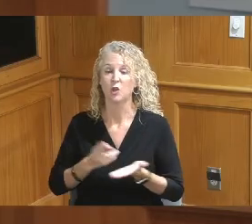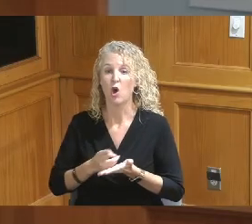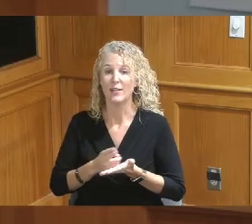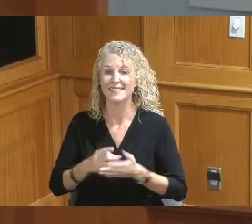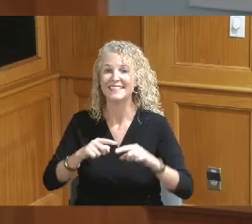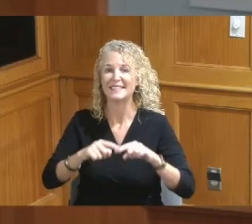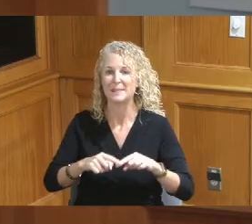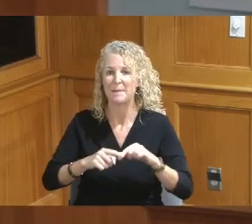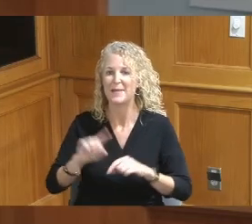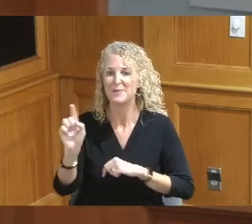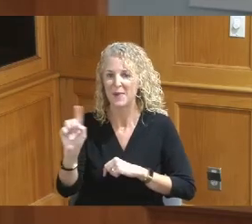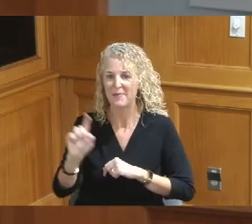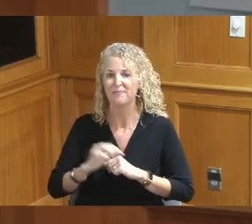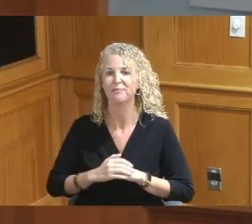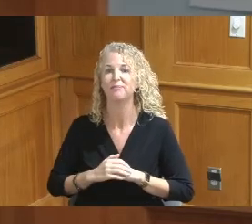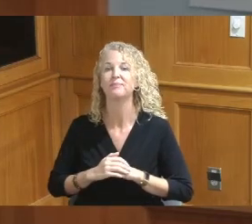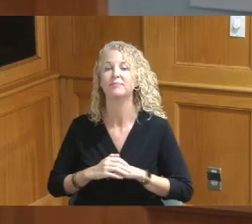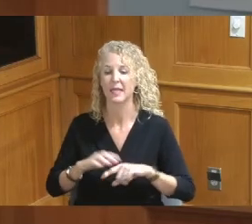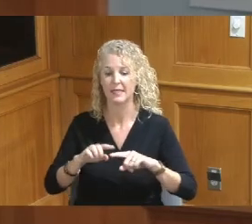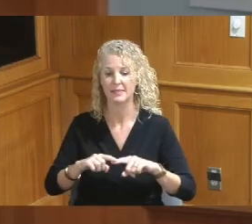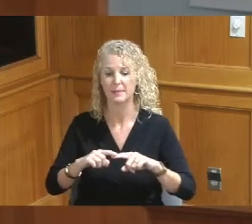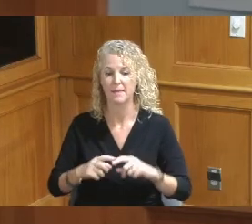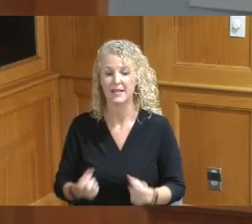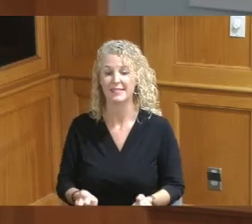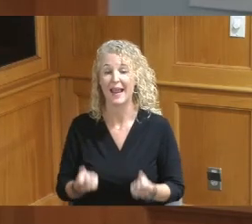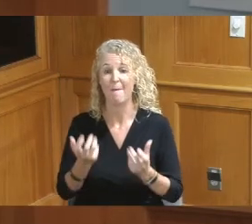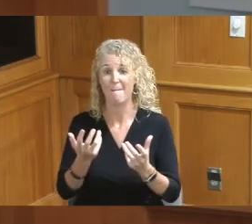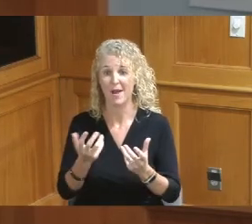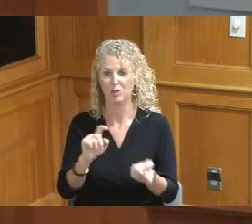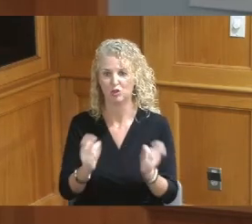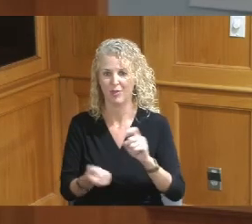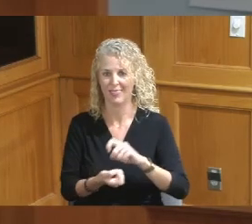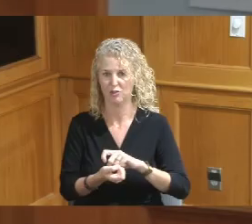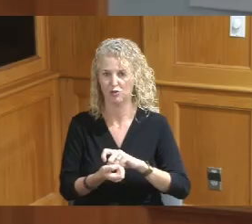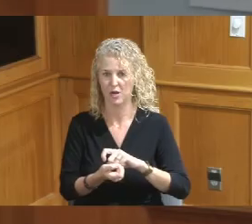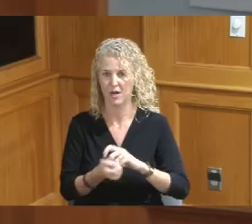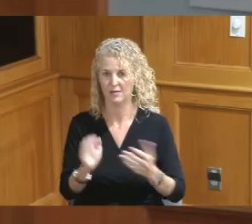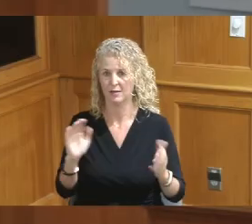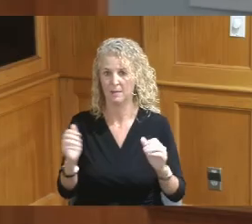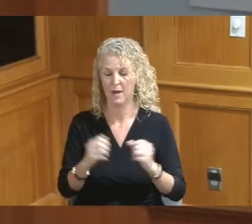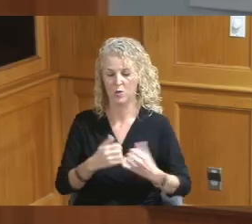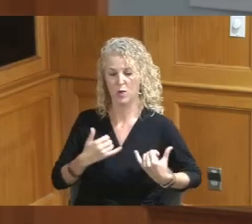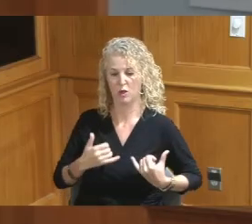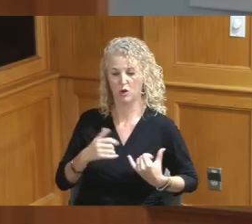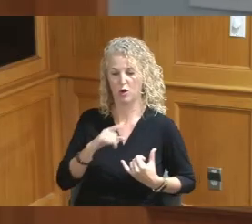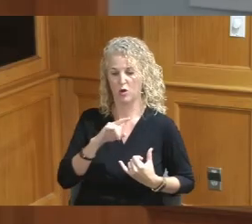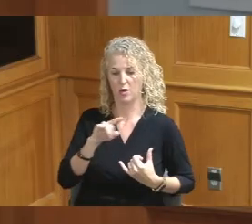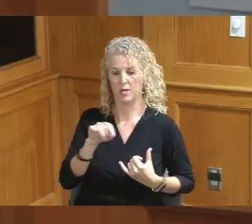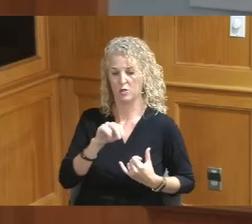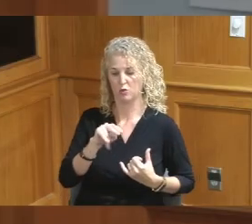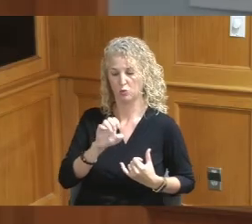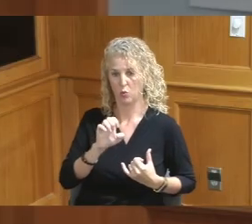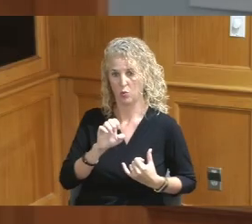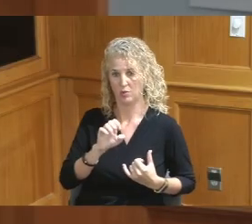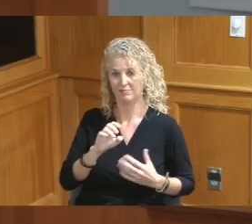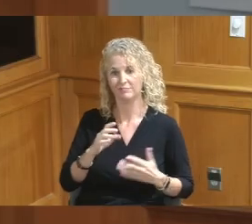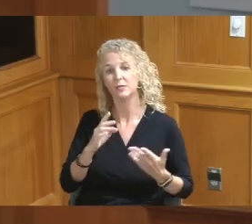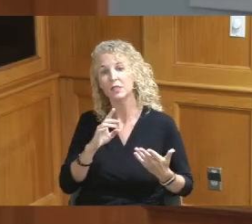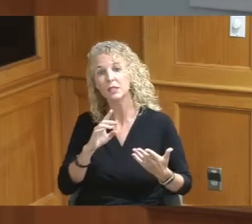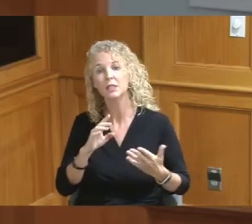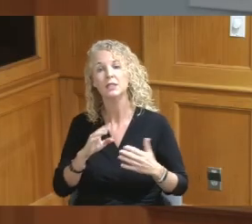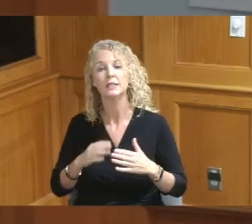depends on the jurisdiction, and it depends on sort of how much of a departure the change is from the current zoning. As a general matter, there's